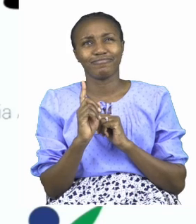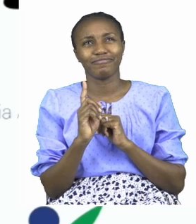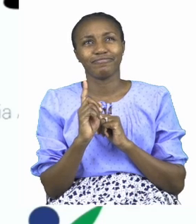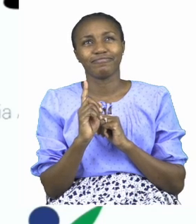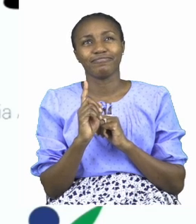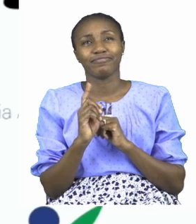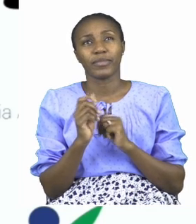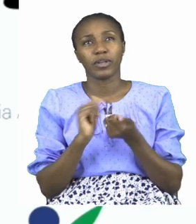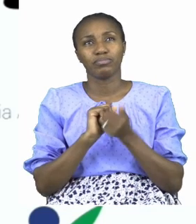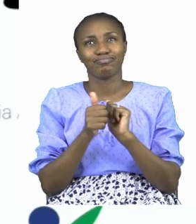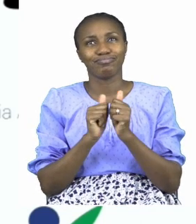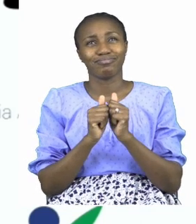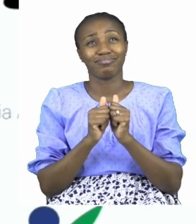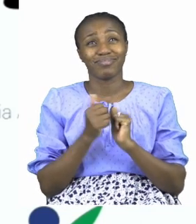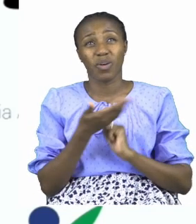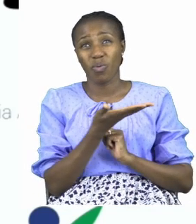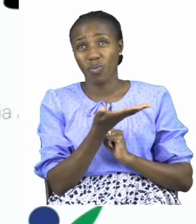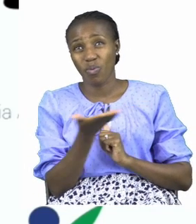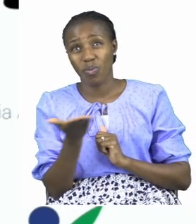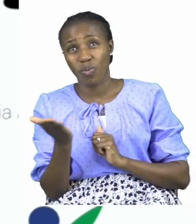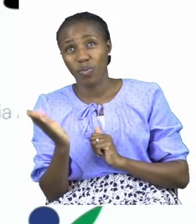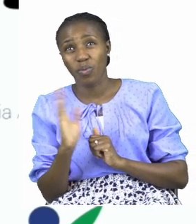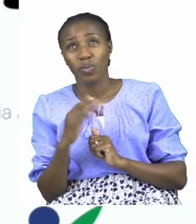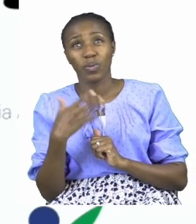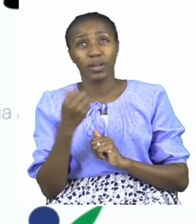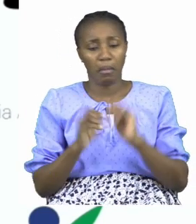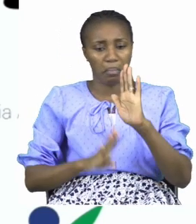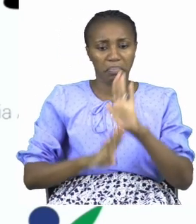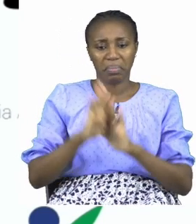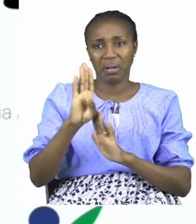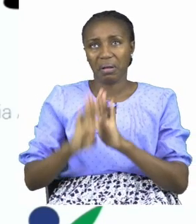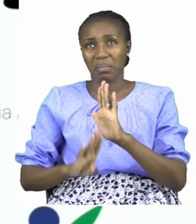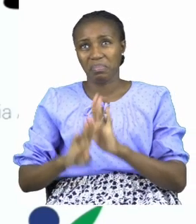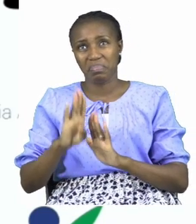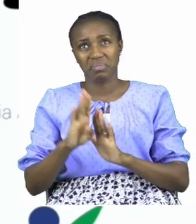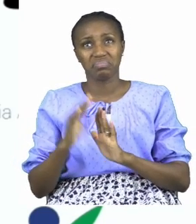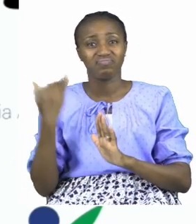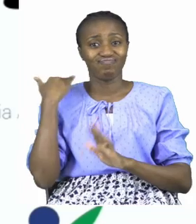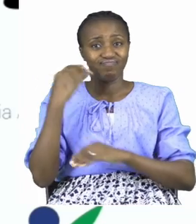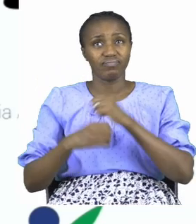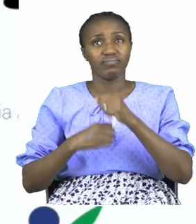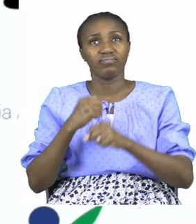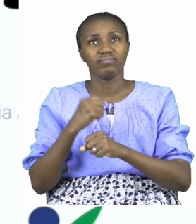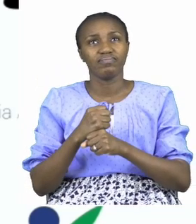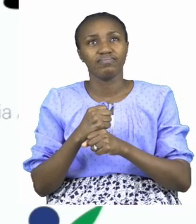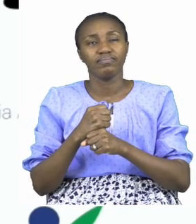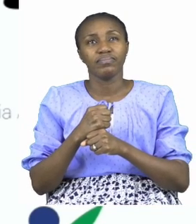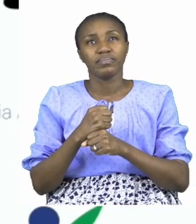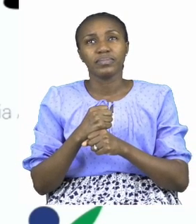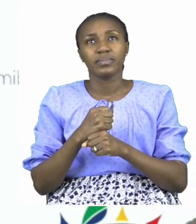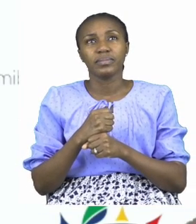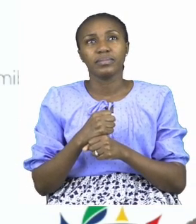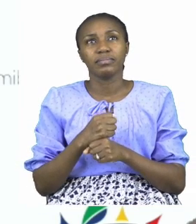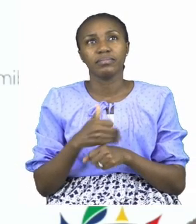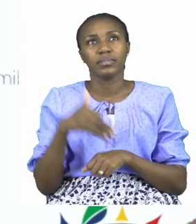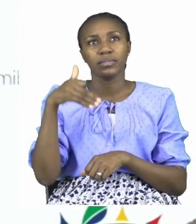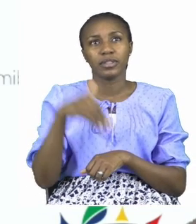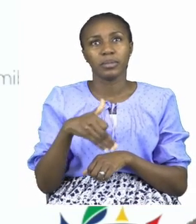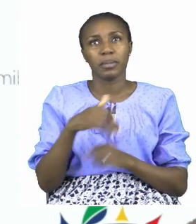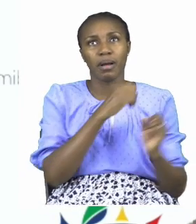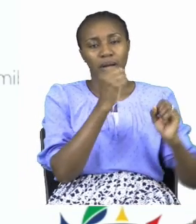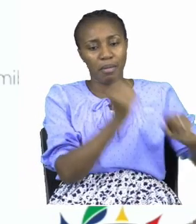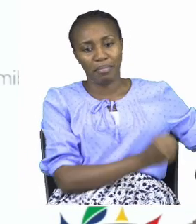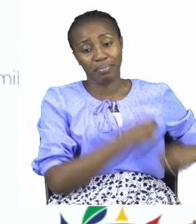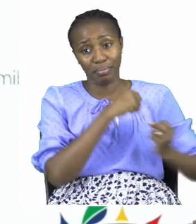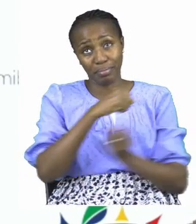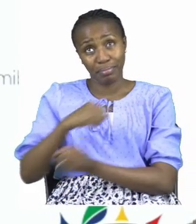of the sports that I think made some big advances in the last year or so. The Namibia Canoe and Rowing